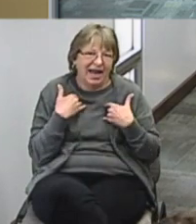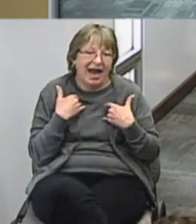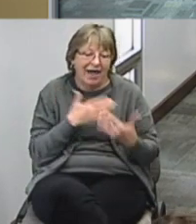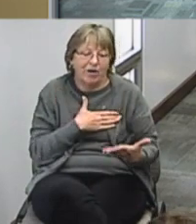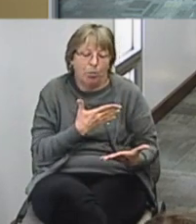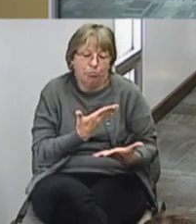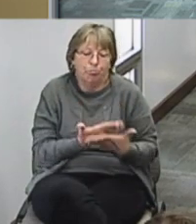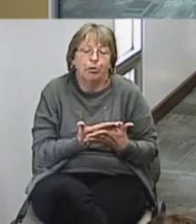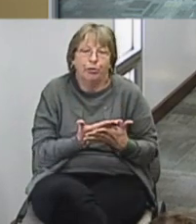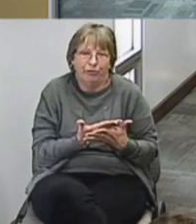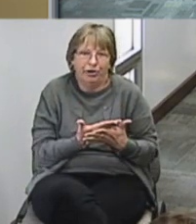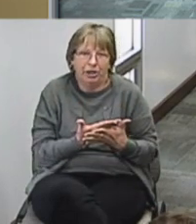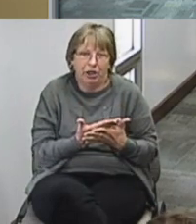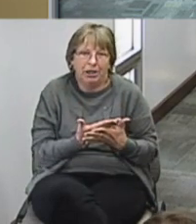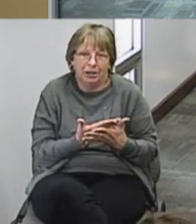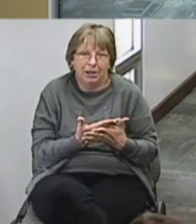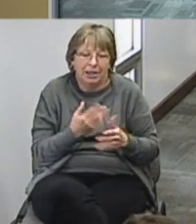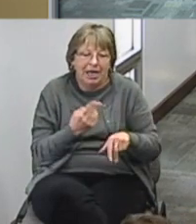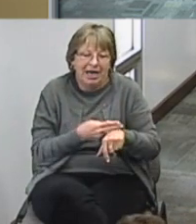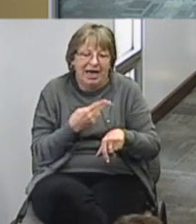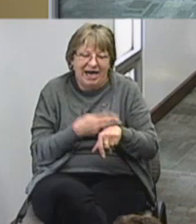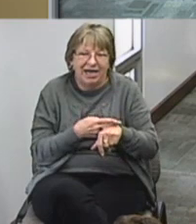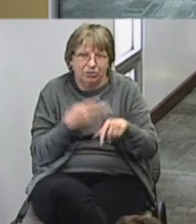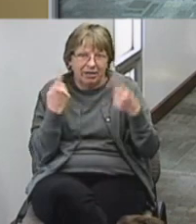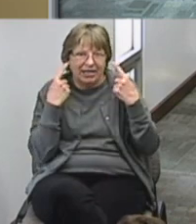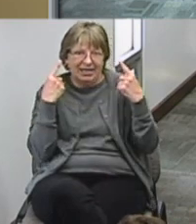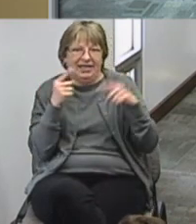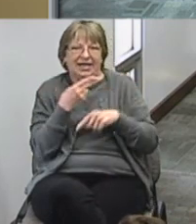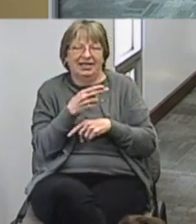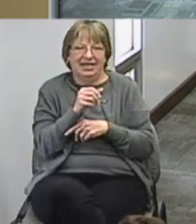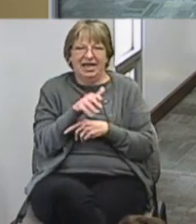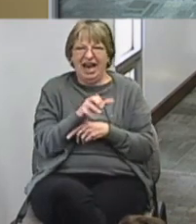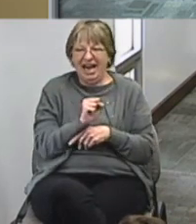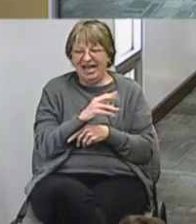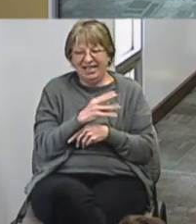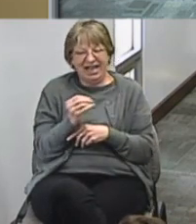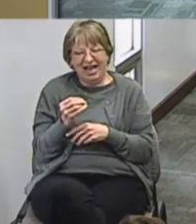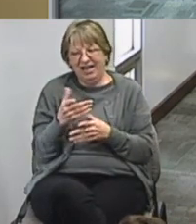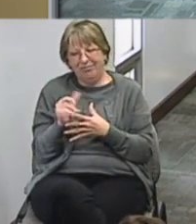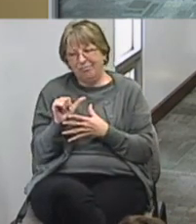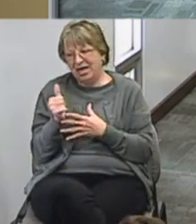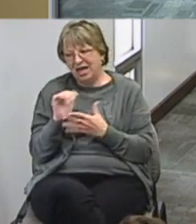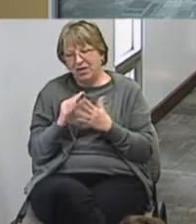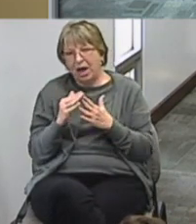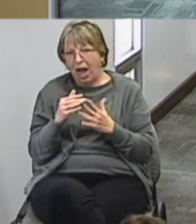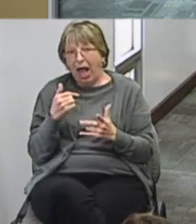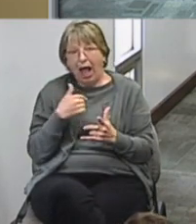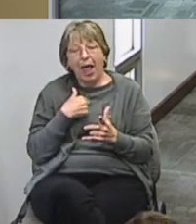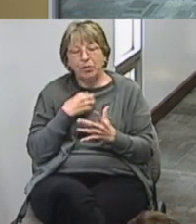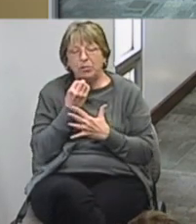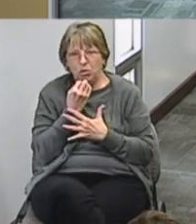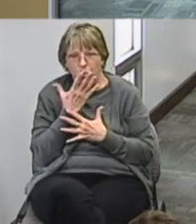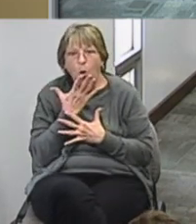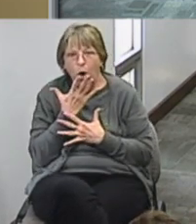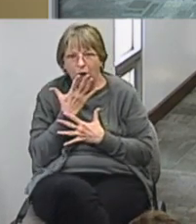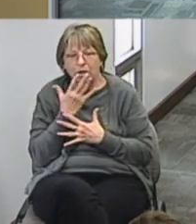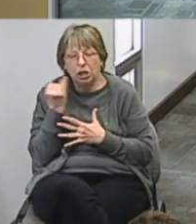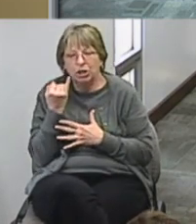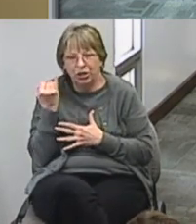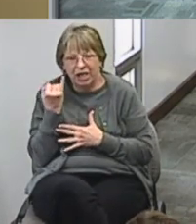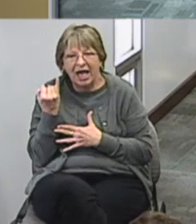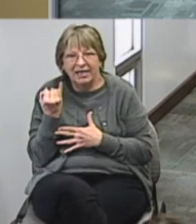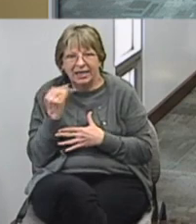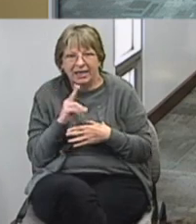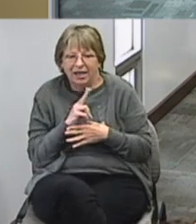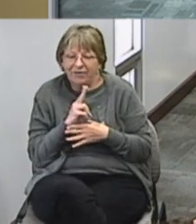had a certain level of success in Hayes, and you named another Right. community. Yeah, Wonderful. I would be warm to the idea of pursuing that. Leveraging Yeah. the